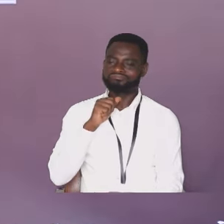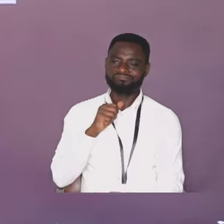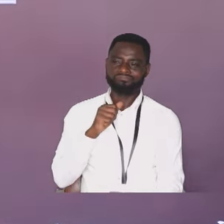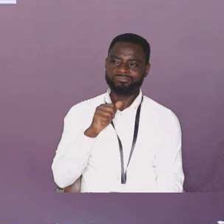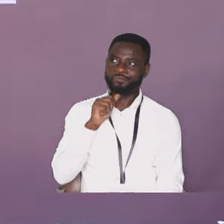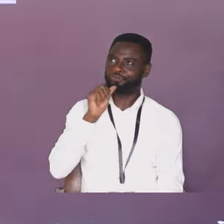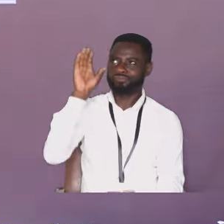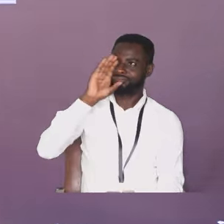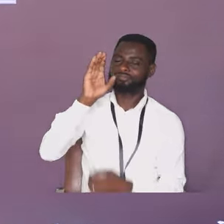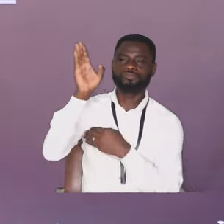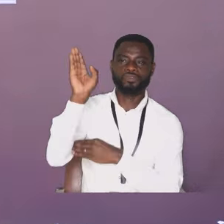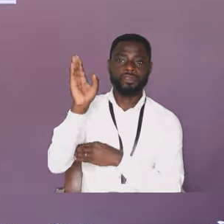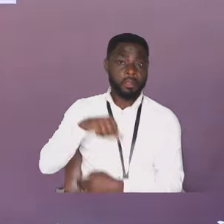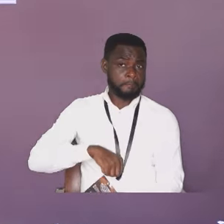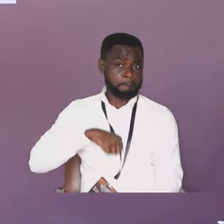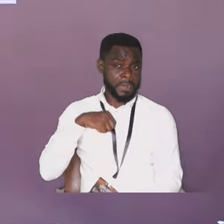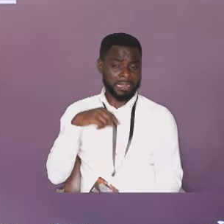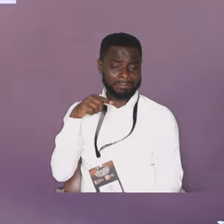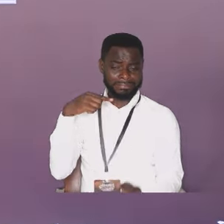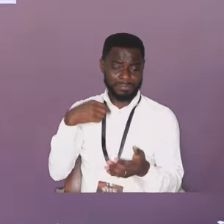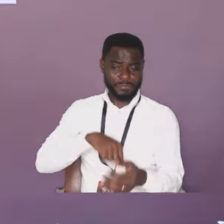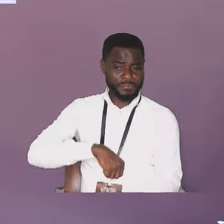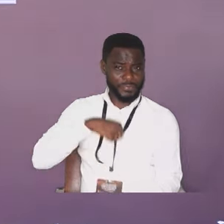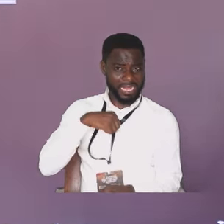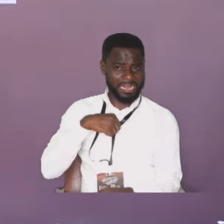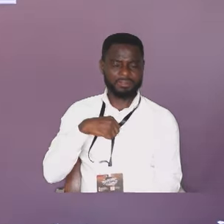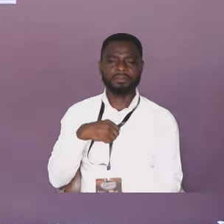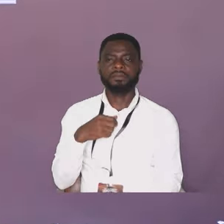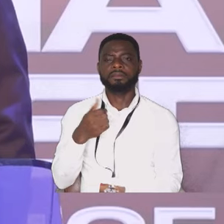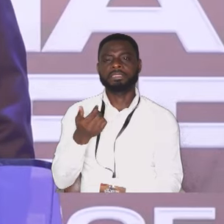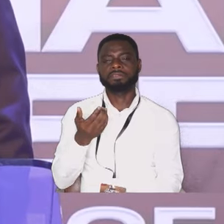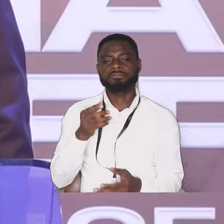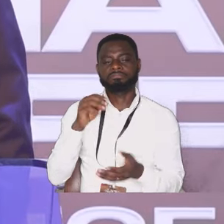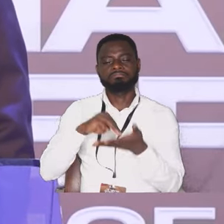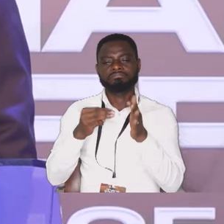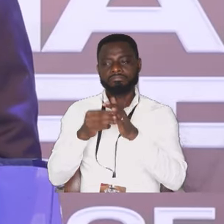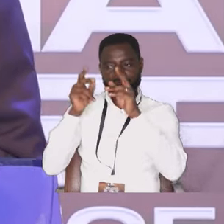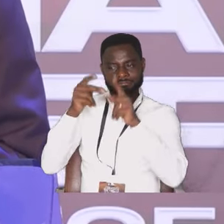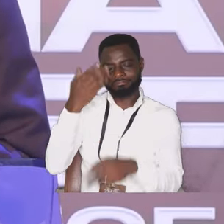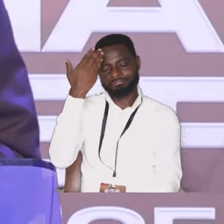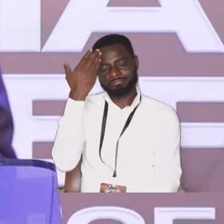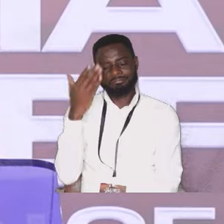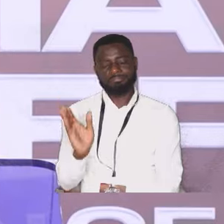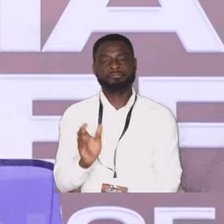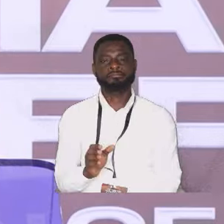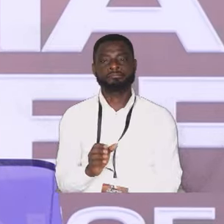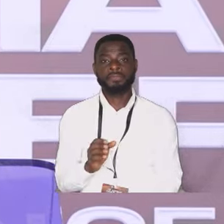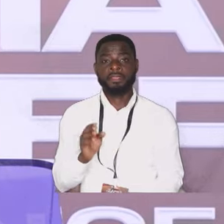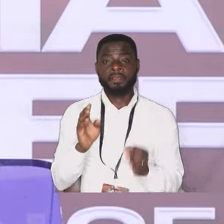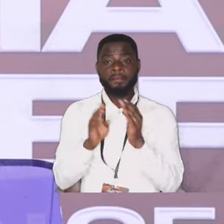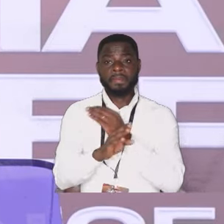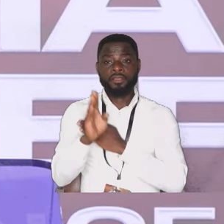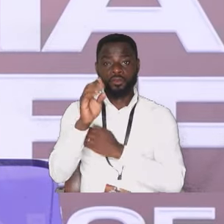is an element of ignorance. By God's grace, I've written a